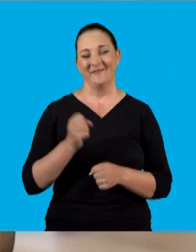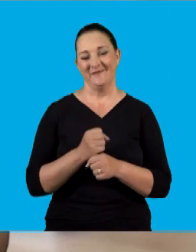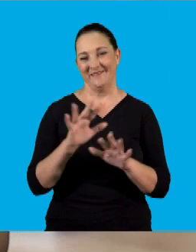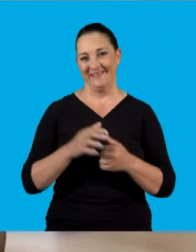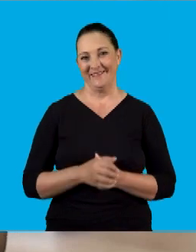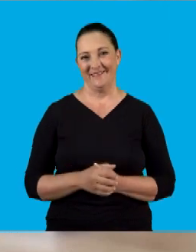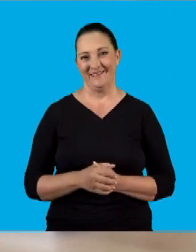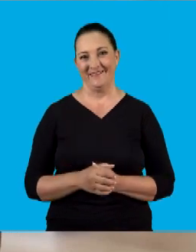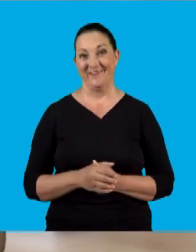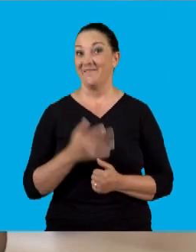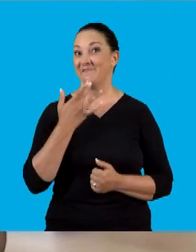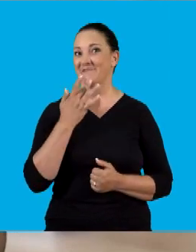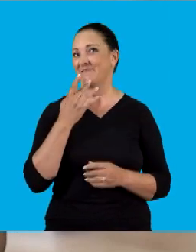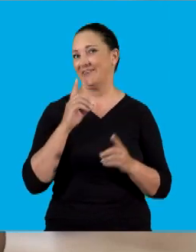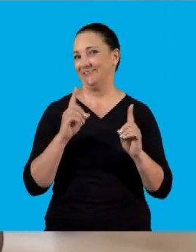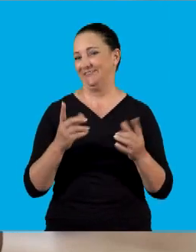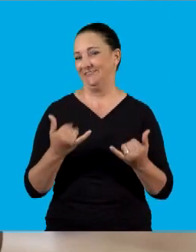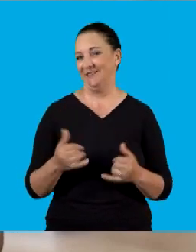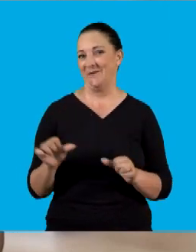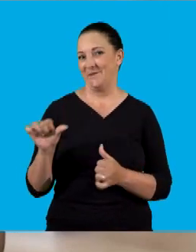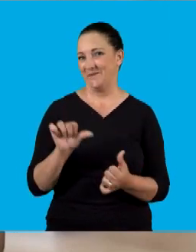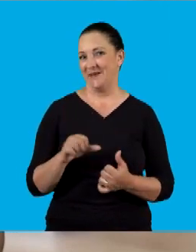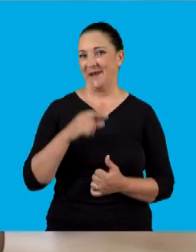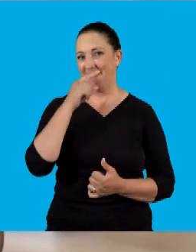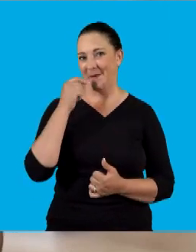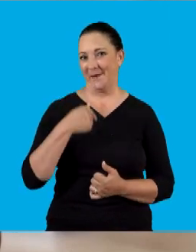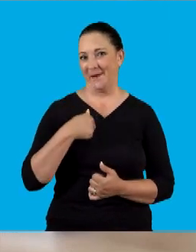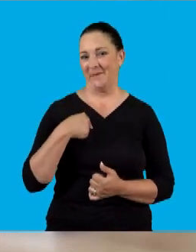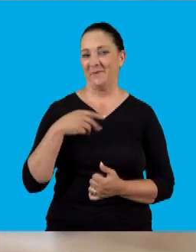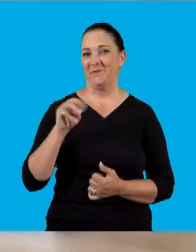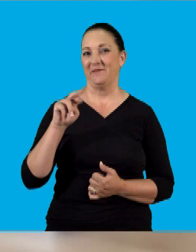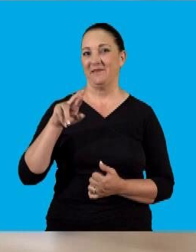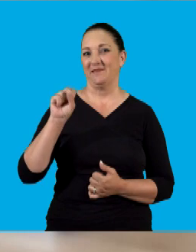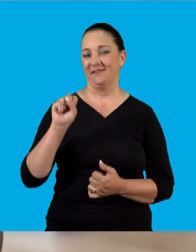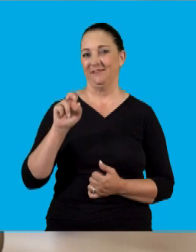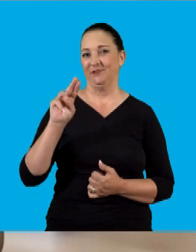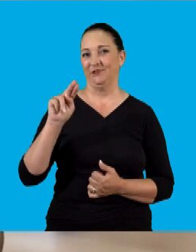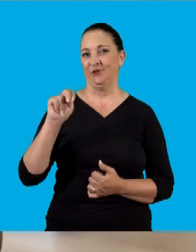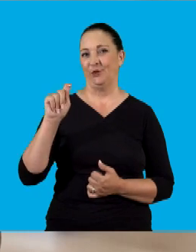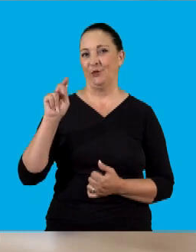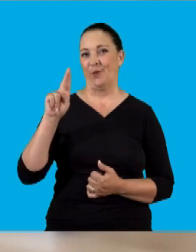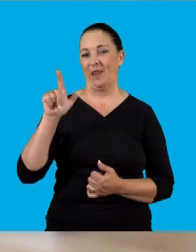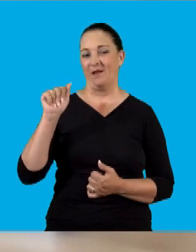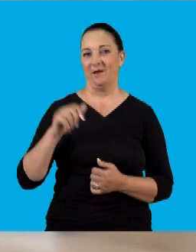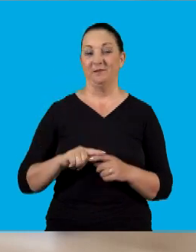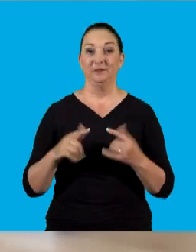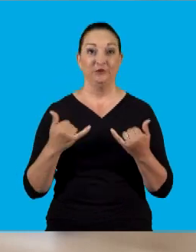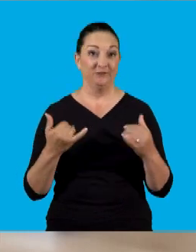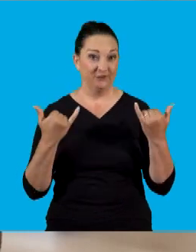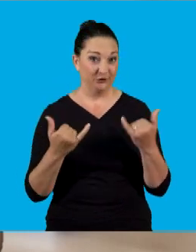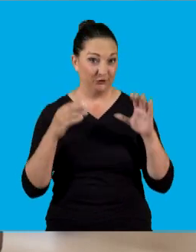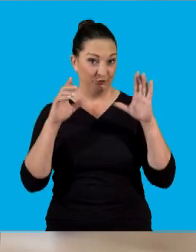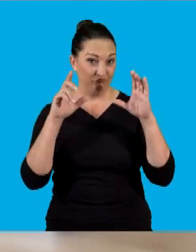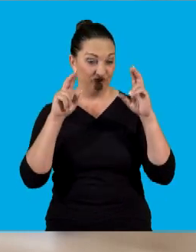Hello, grade 10s. Your favorite tutor is back, and I go by the name of Miss Noktula Zulu. So today we will be looking at